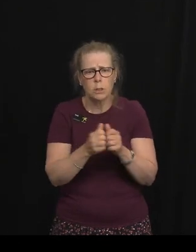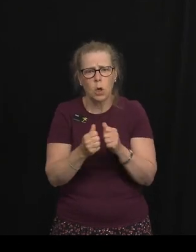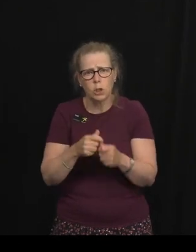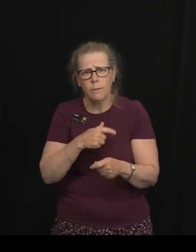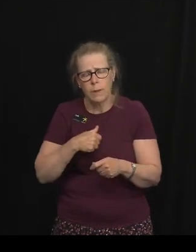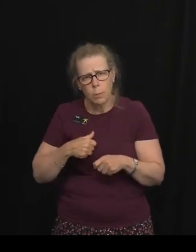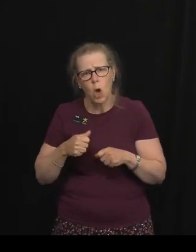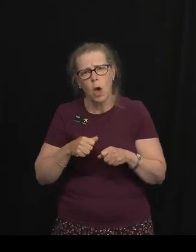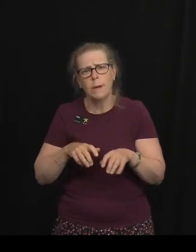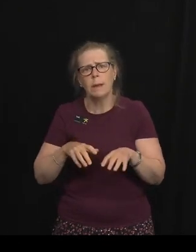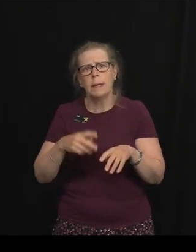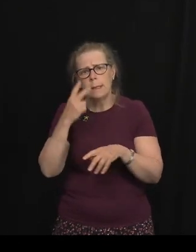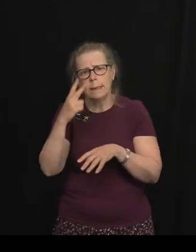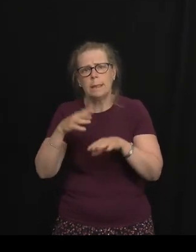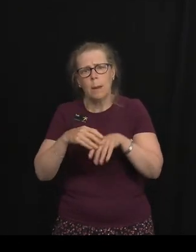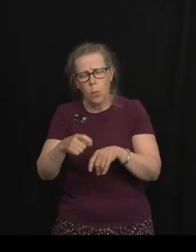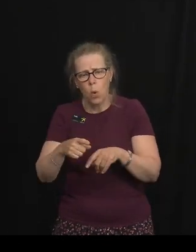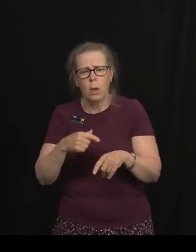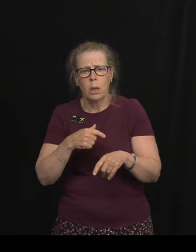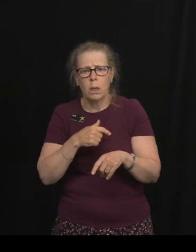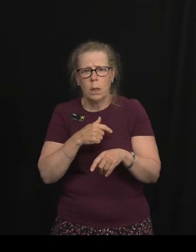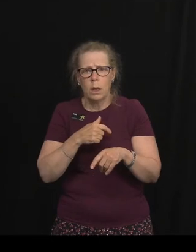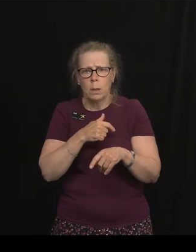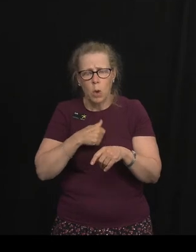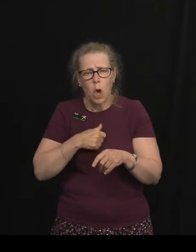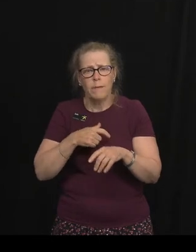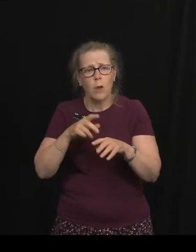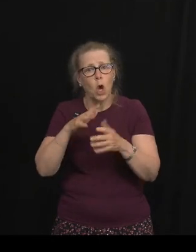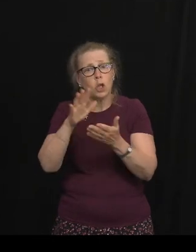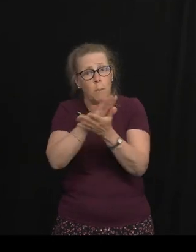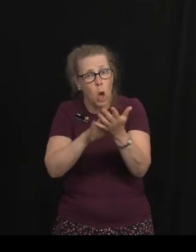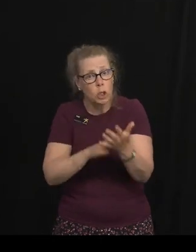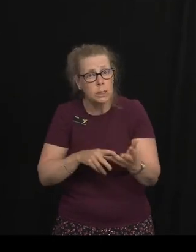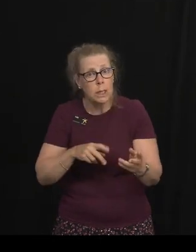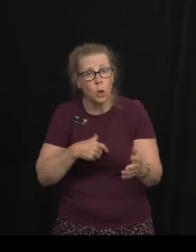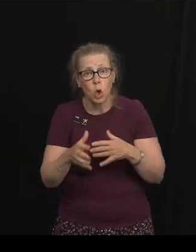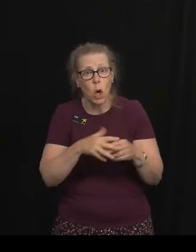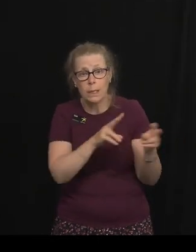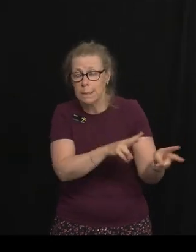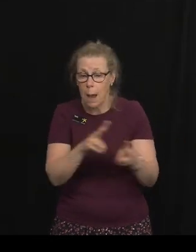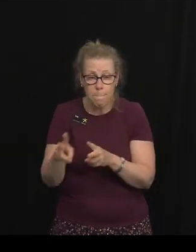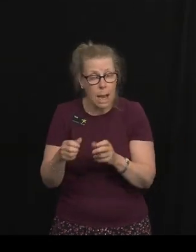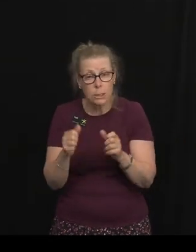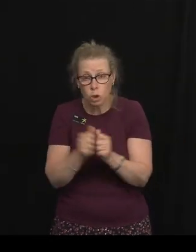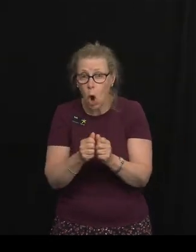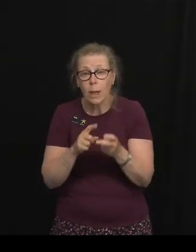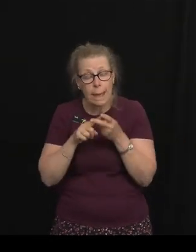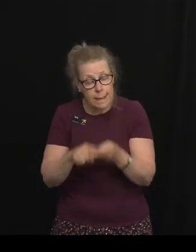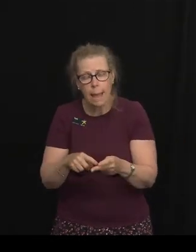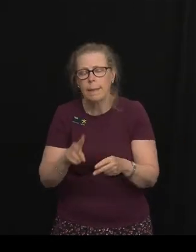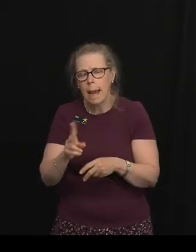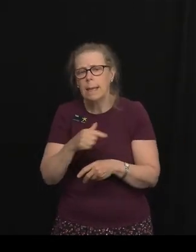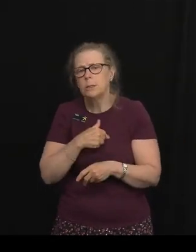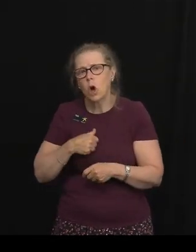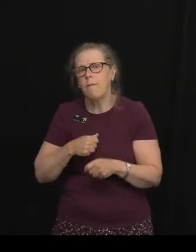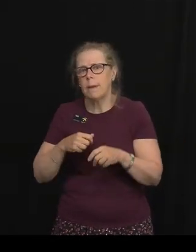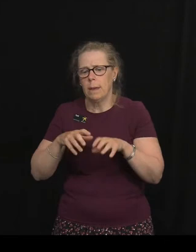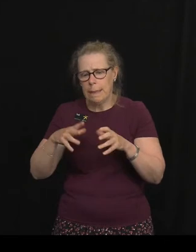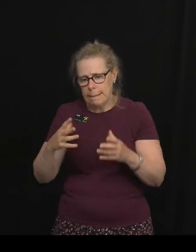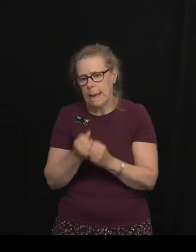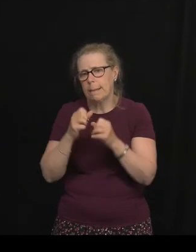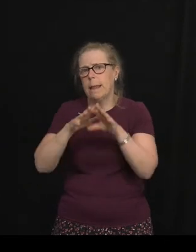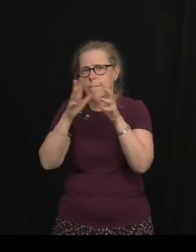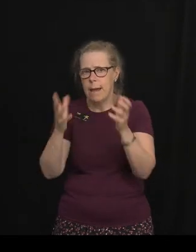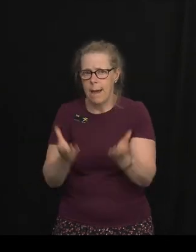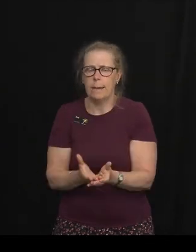we really need to have a patent on this? Or do we need to save the world? These are the dilemmas that the world has been facing during